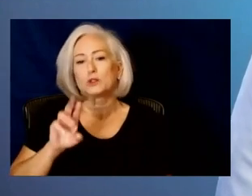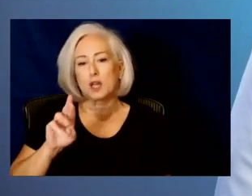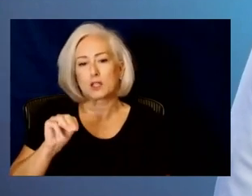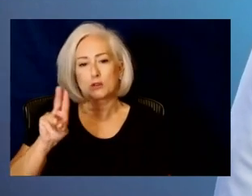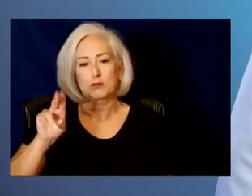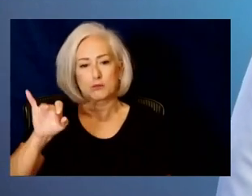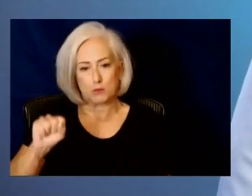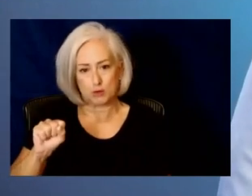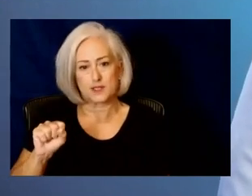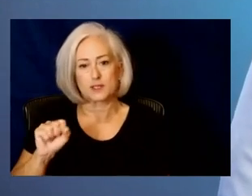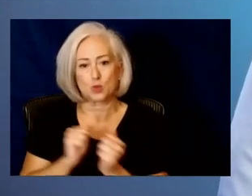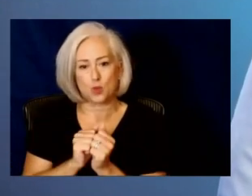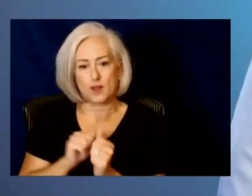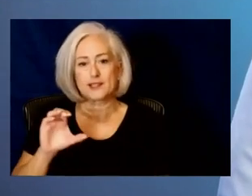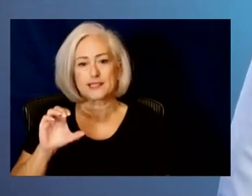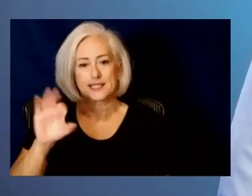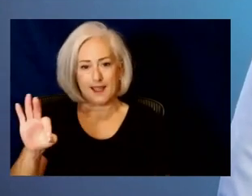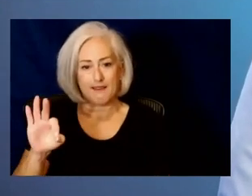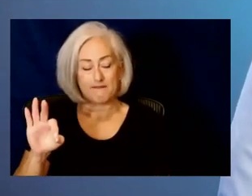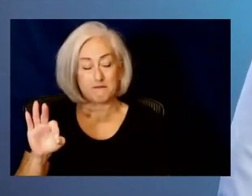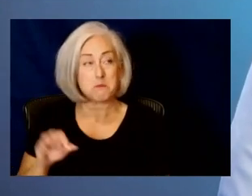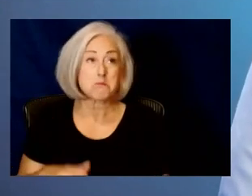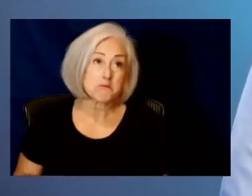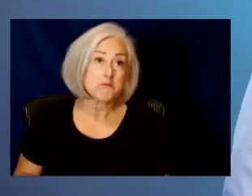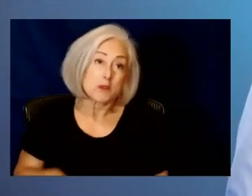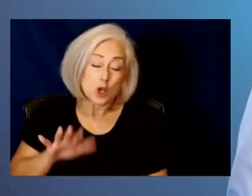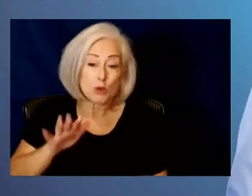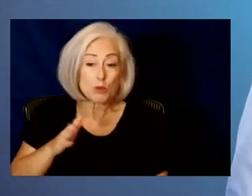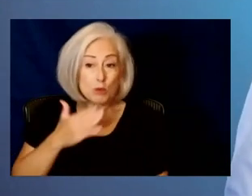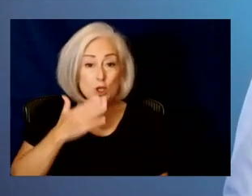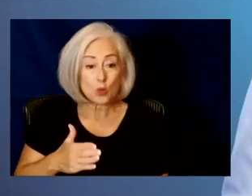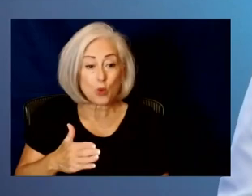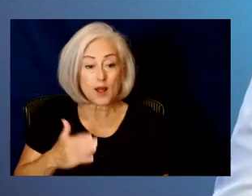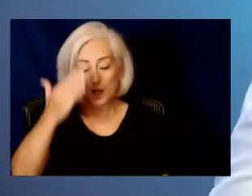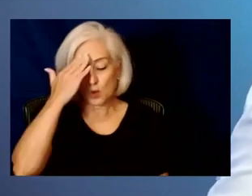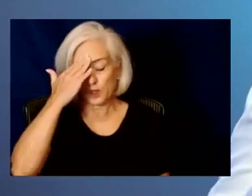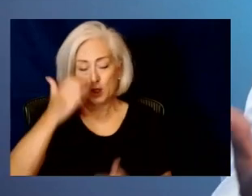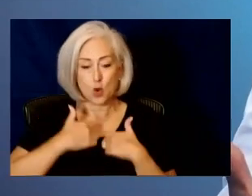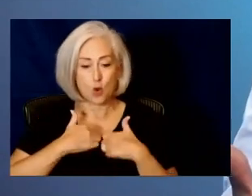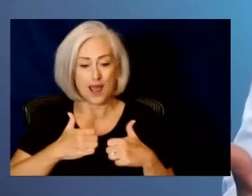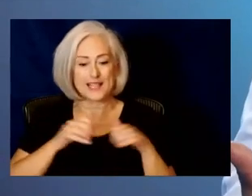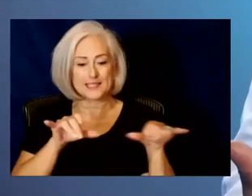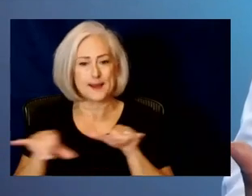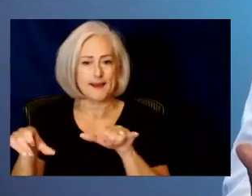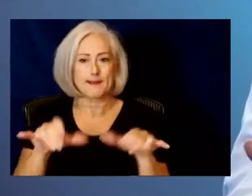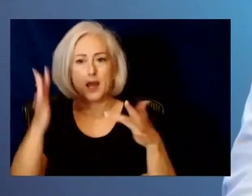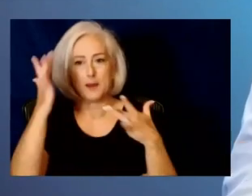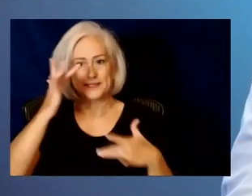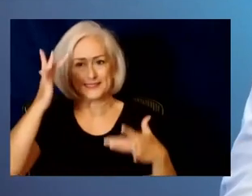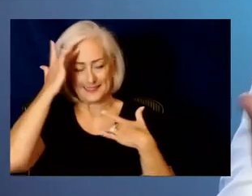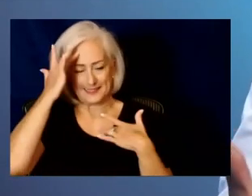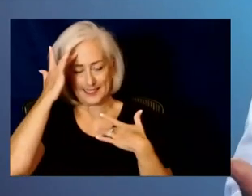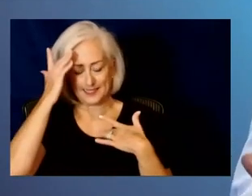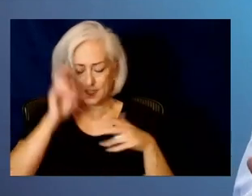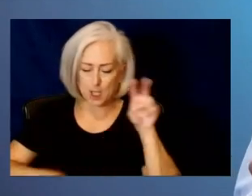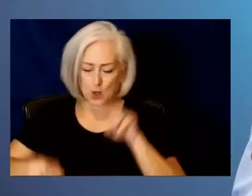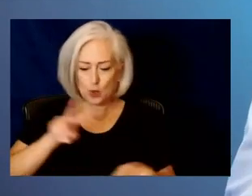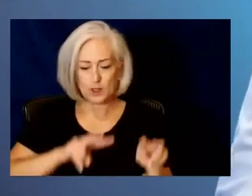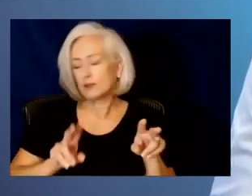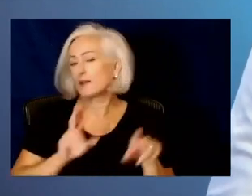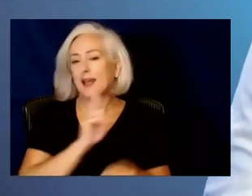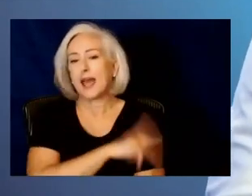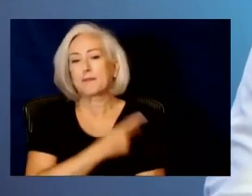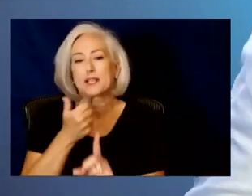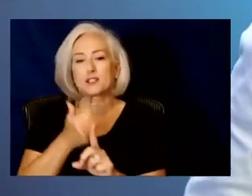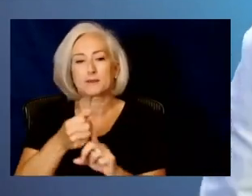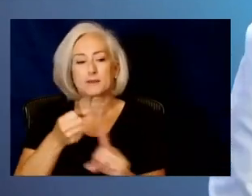patients. They're doing pretty well. We know that asthma is a very common disease. When we've looked at patients that ended up in the hospital with